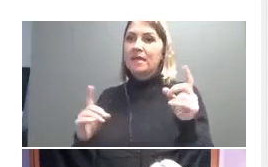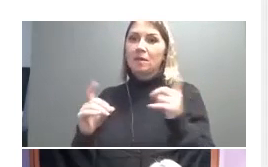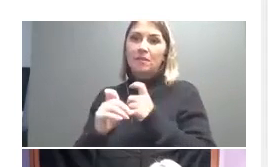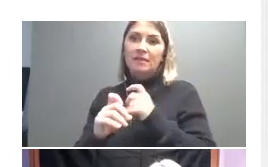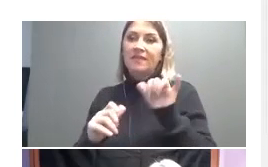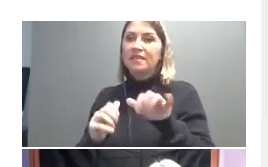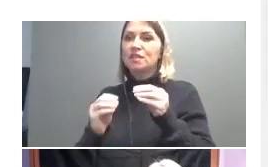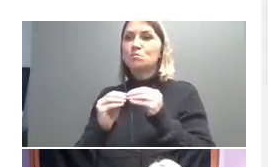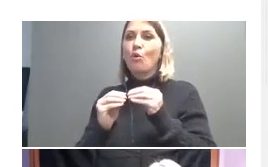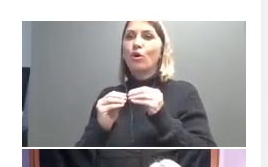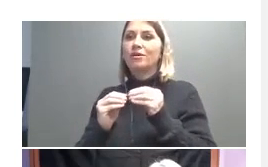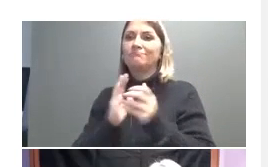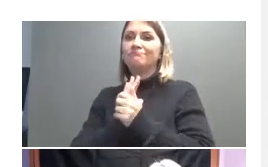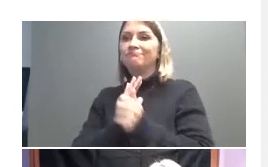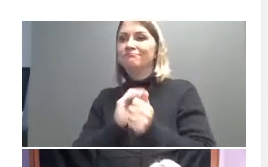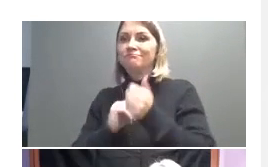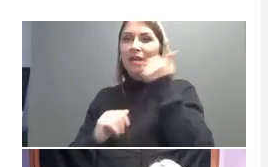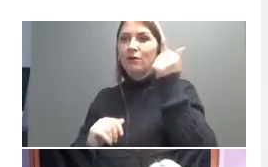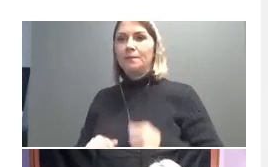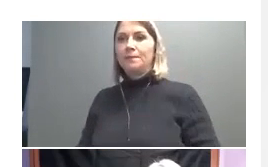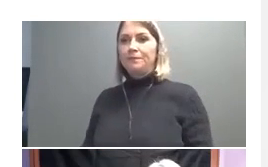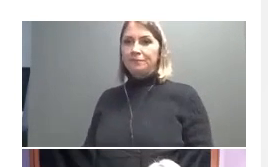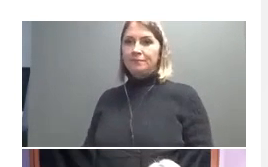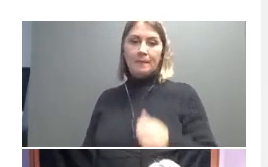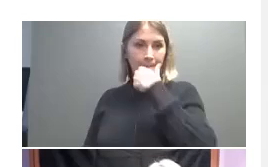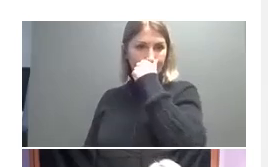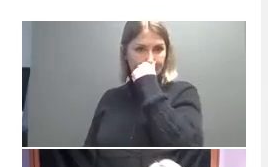more efficient way of doing it.